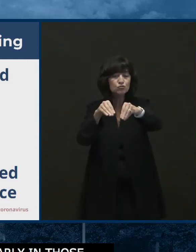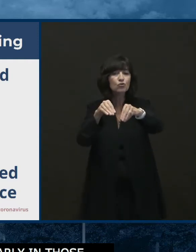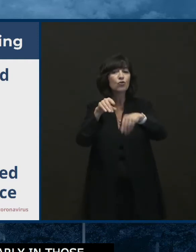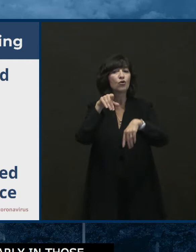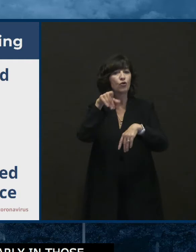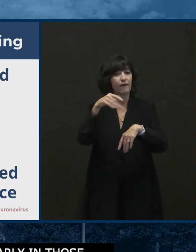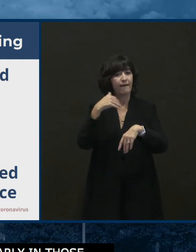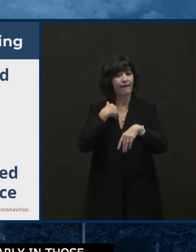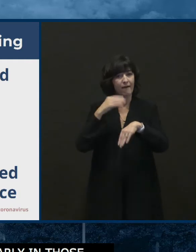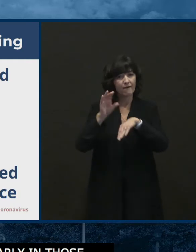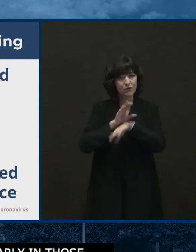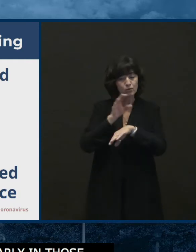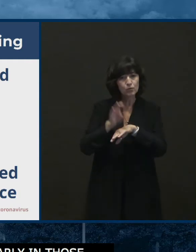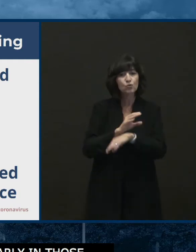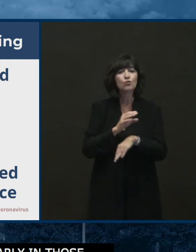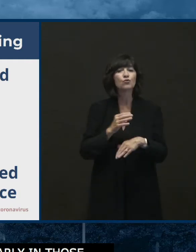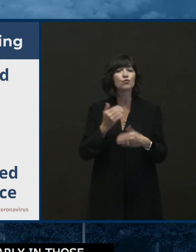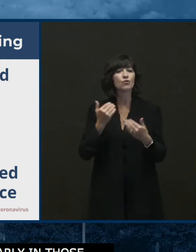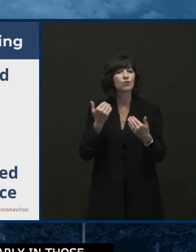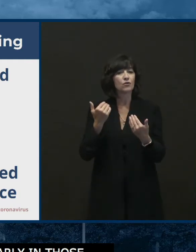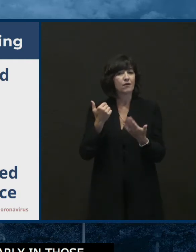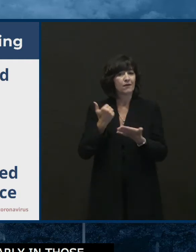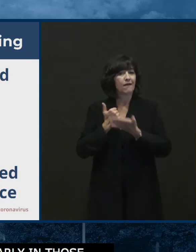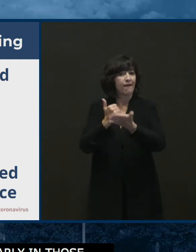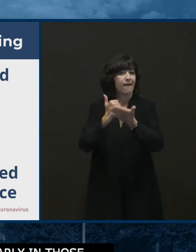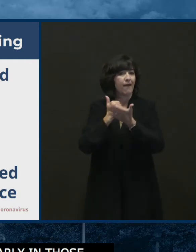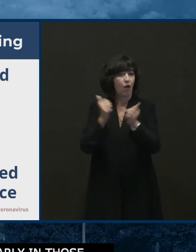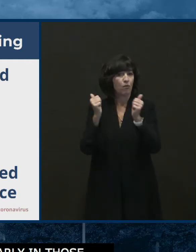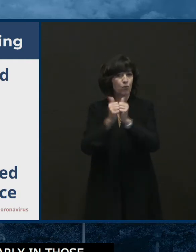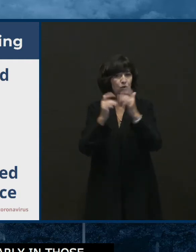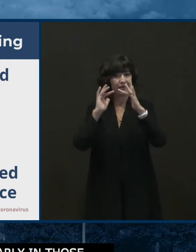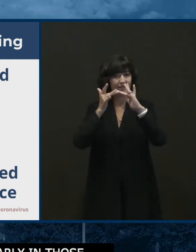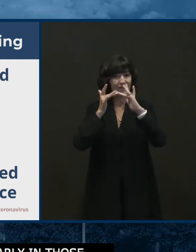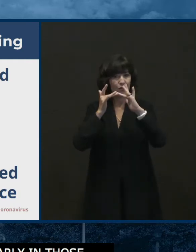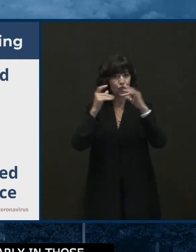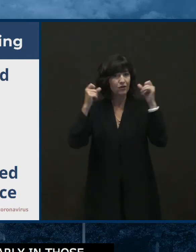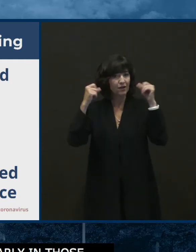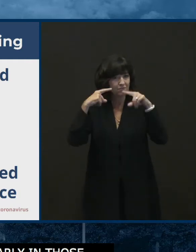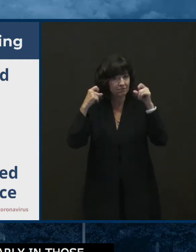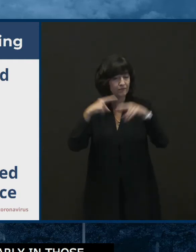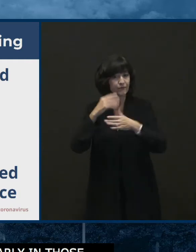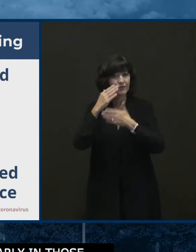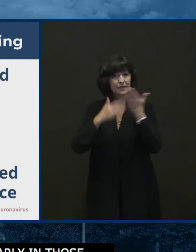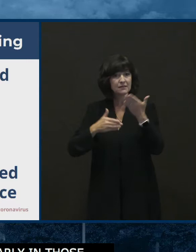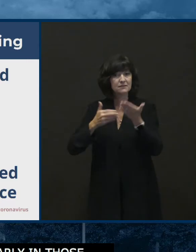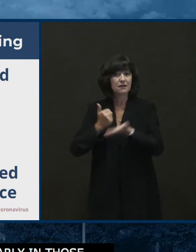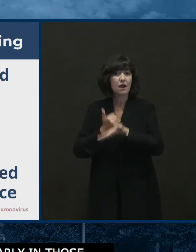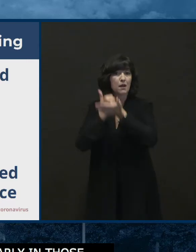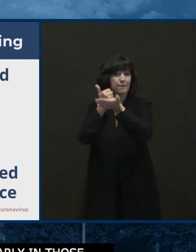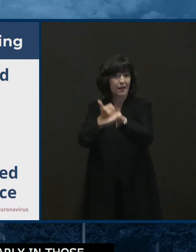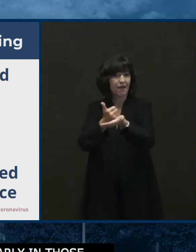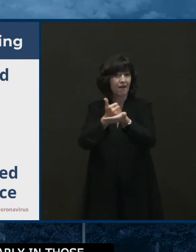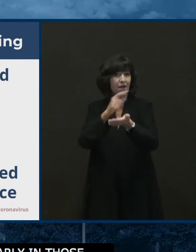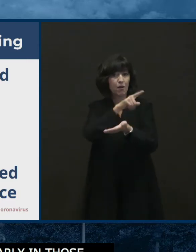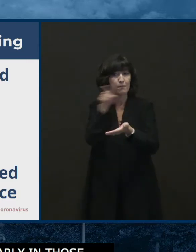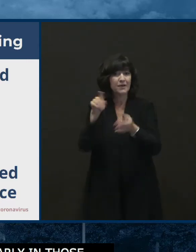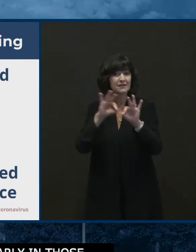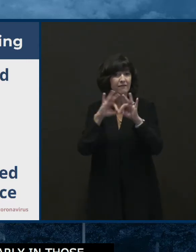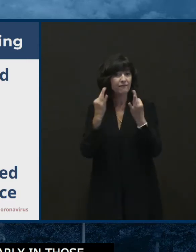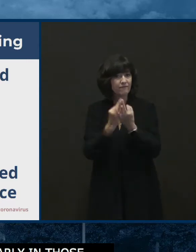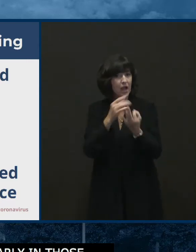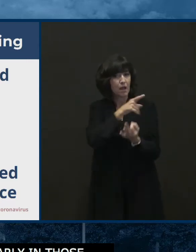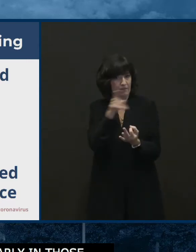those internet deserts. We have over 300, in fact, as of this morning, it was 340 families that have been approved for